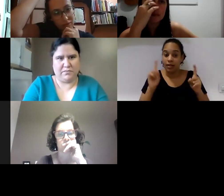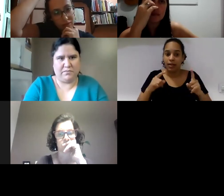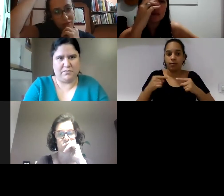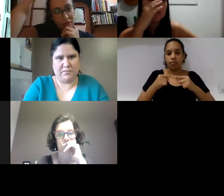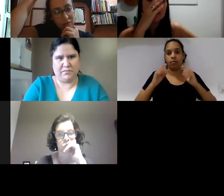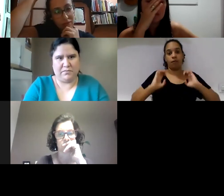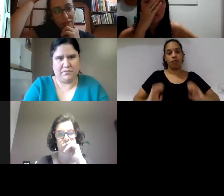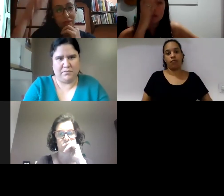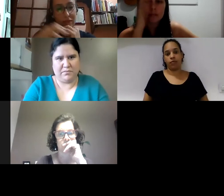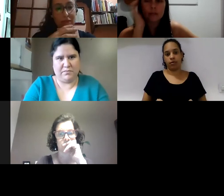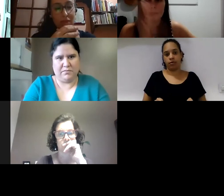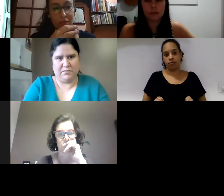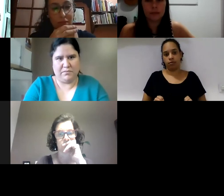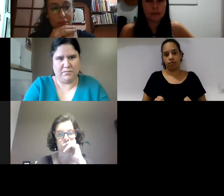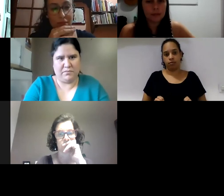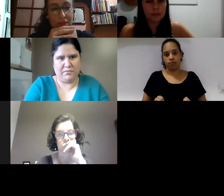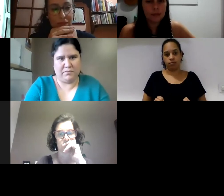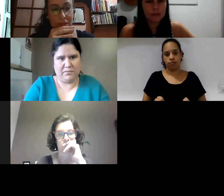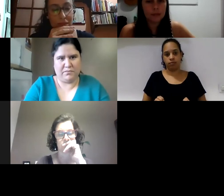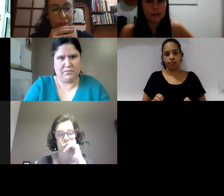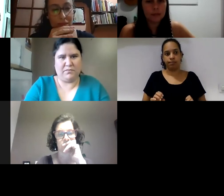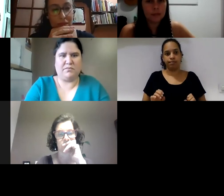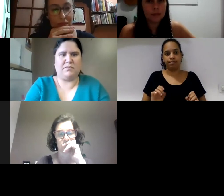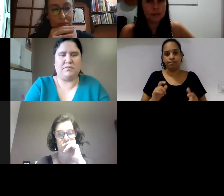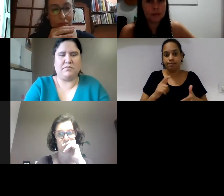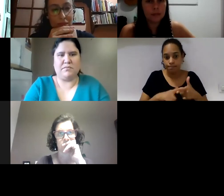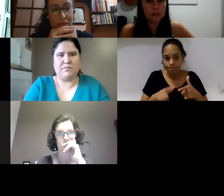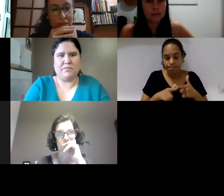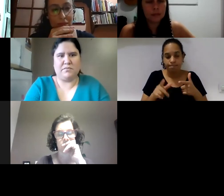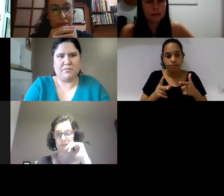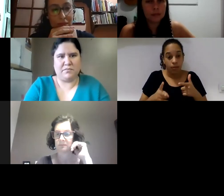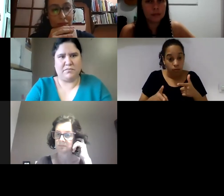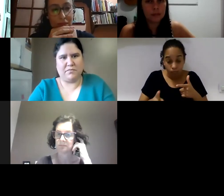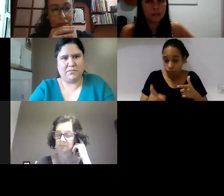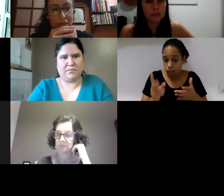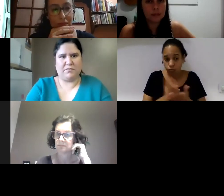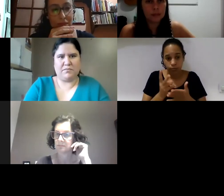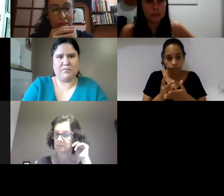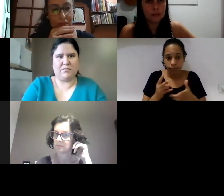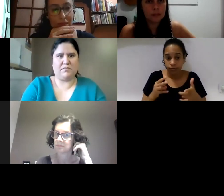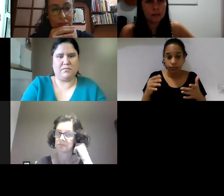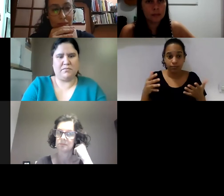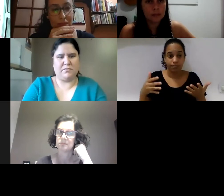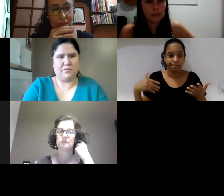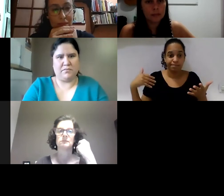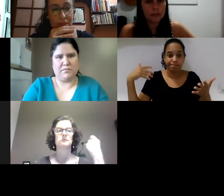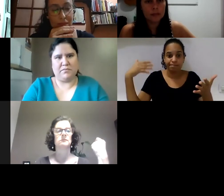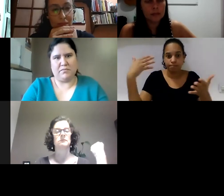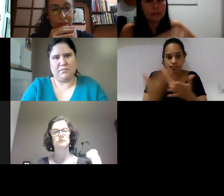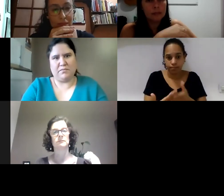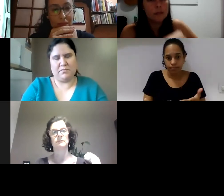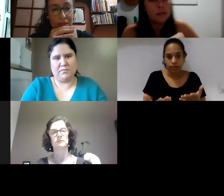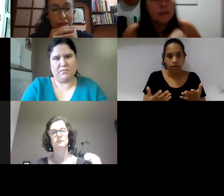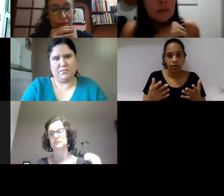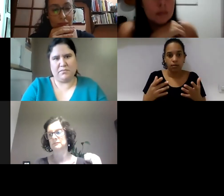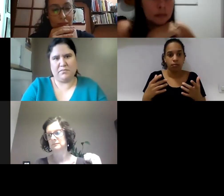including every last person with the most peculiar and individual kind of particular needs and